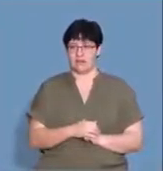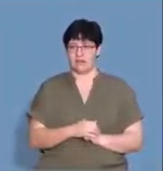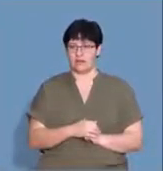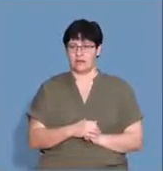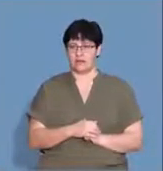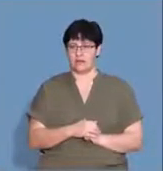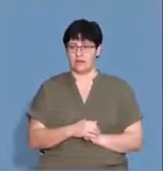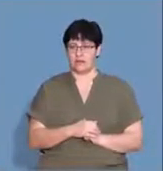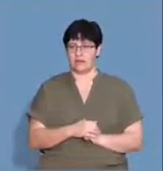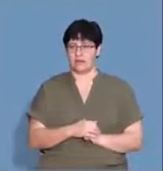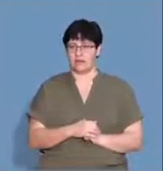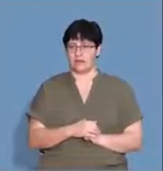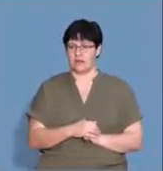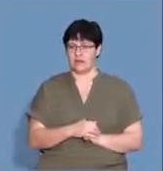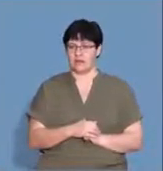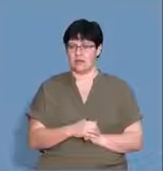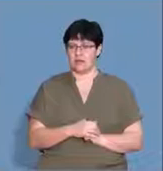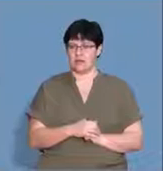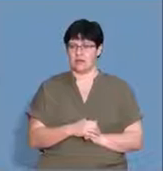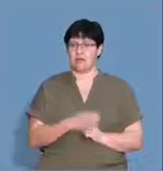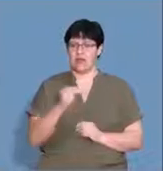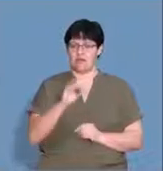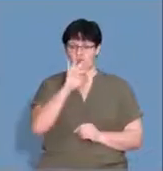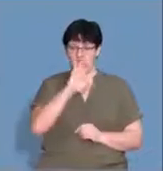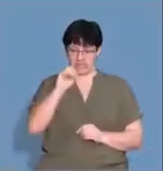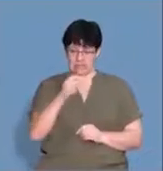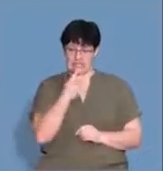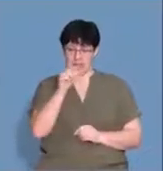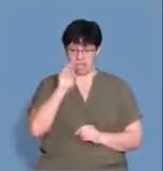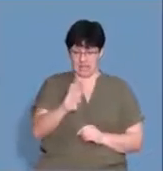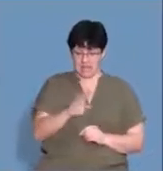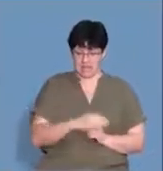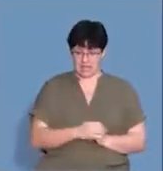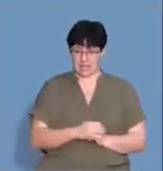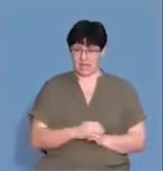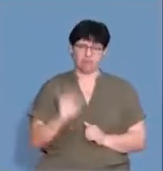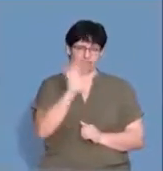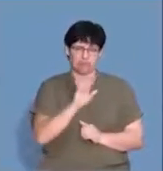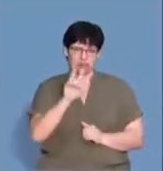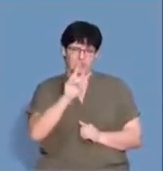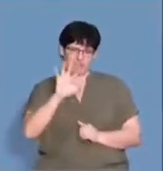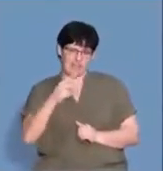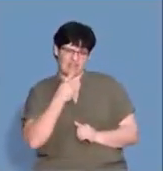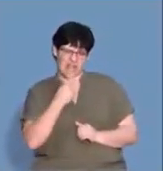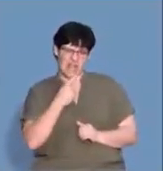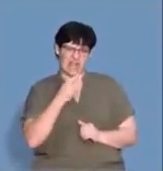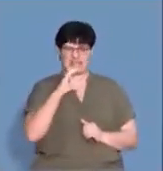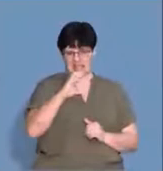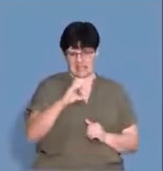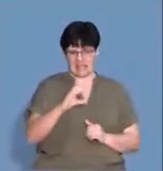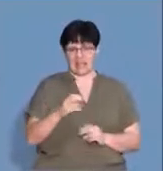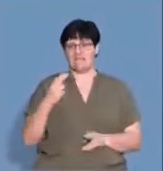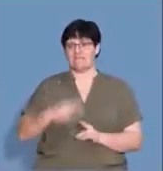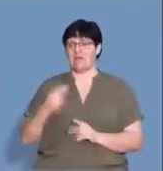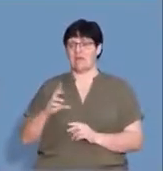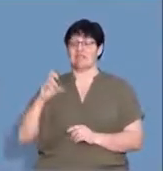these numbers again. We had 30 people that said B, about 25 that said C, and